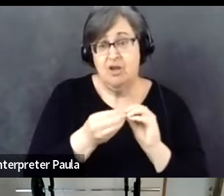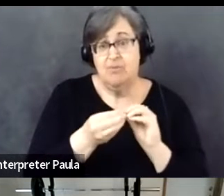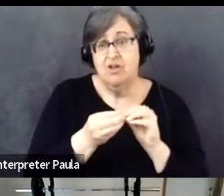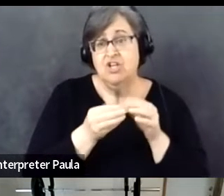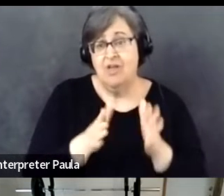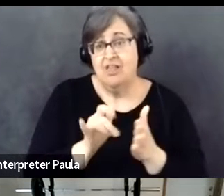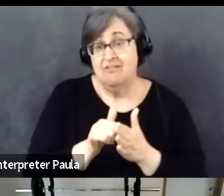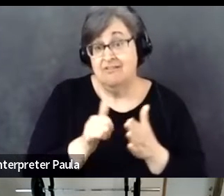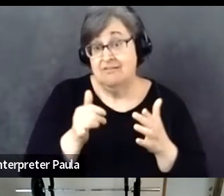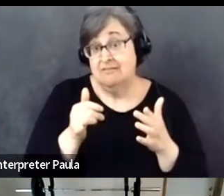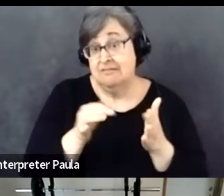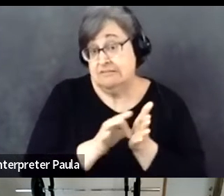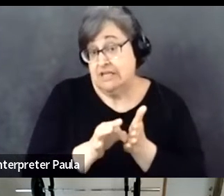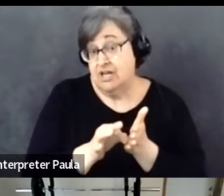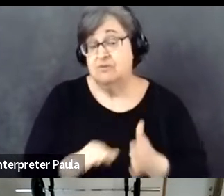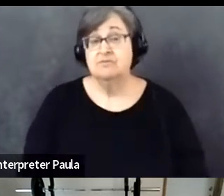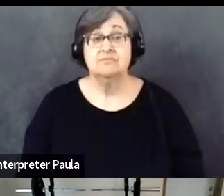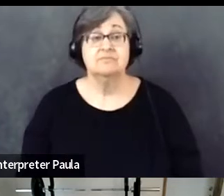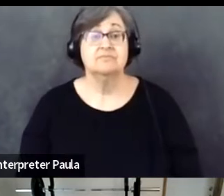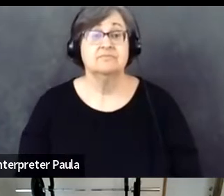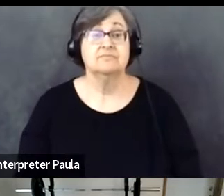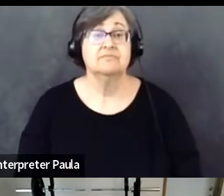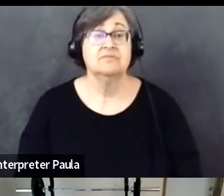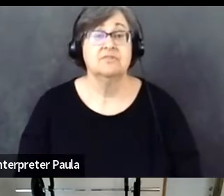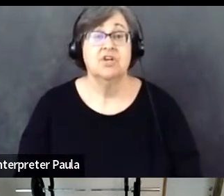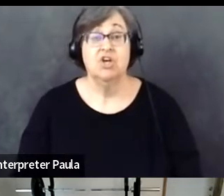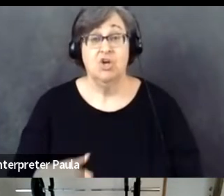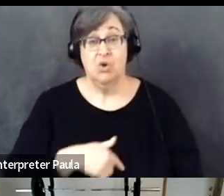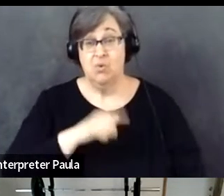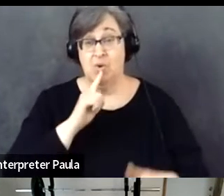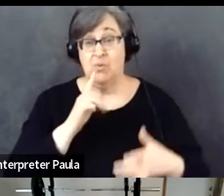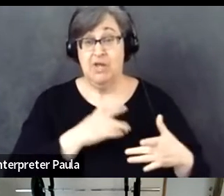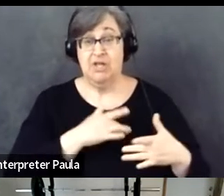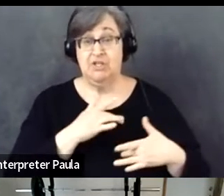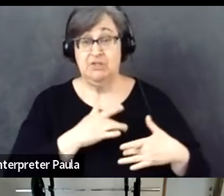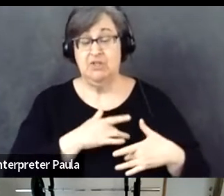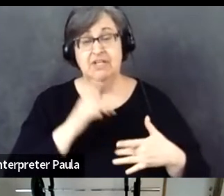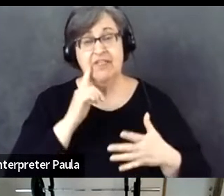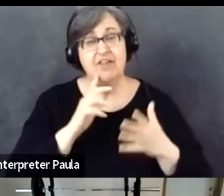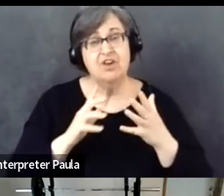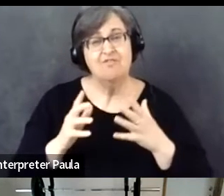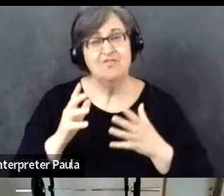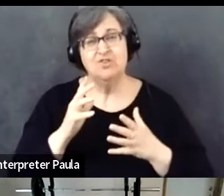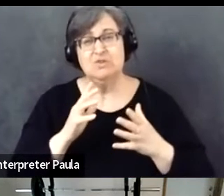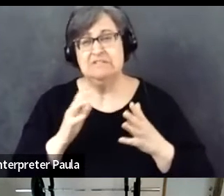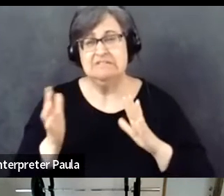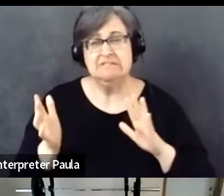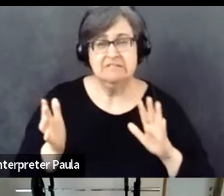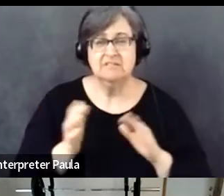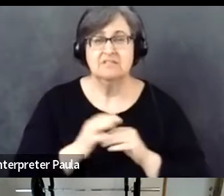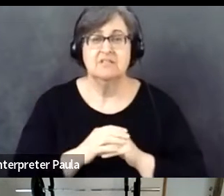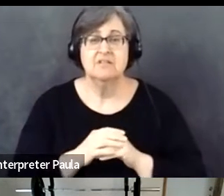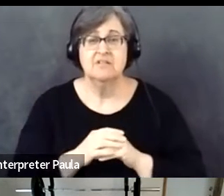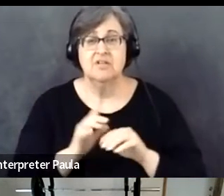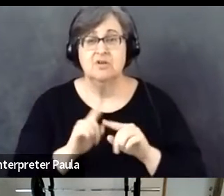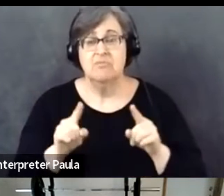allow that to count. And so we were really concerned about that and the confusion that would lead to. But